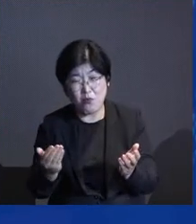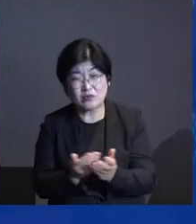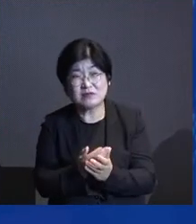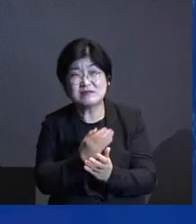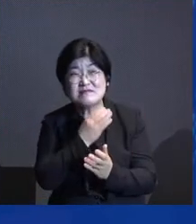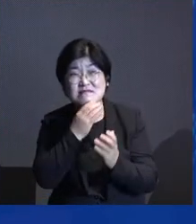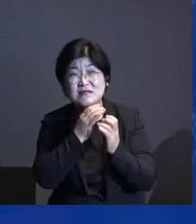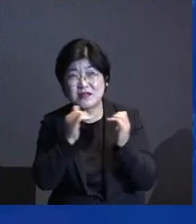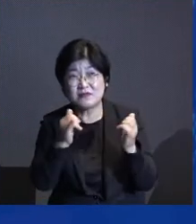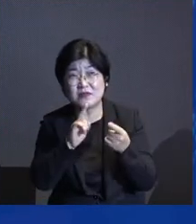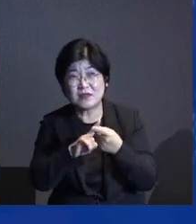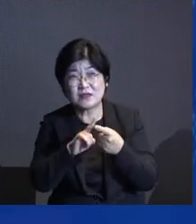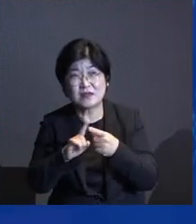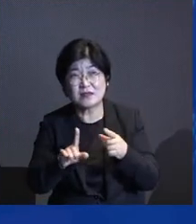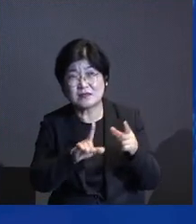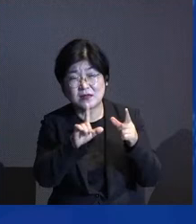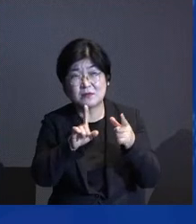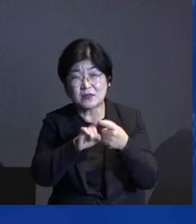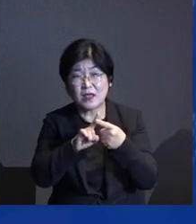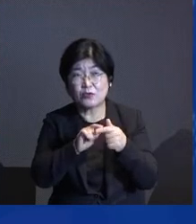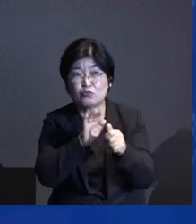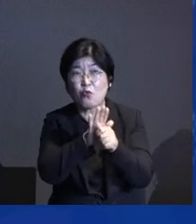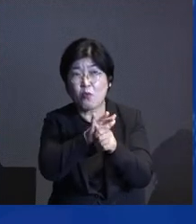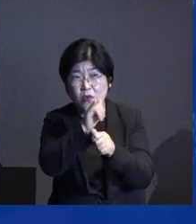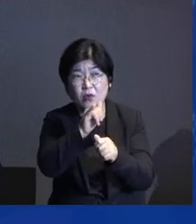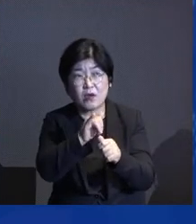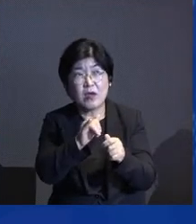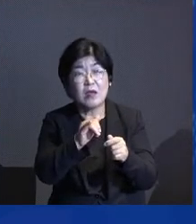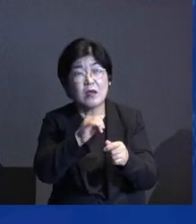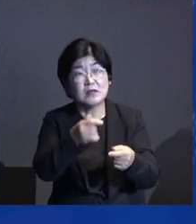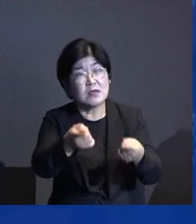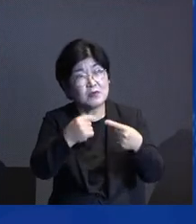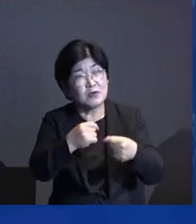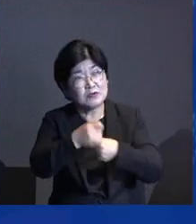be part of the society as equal and full citizens.